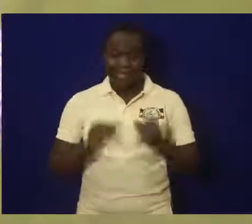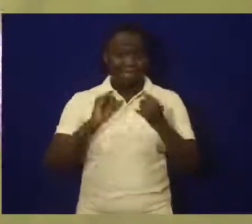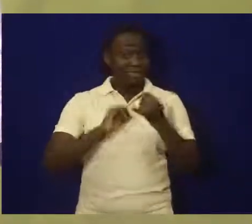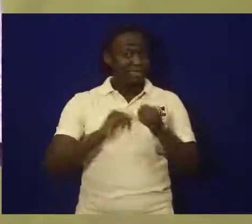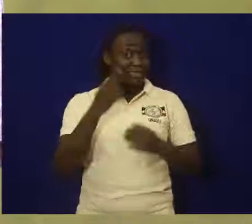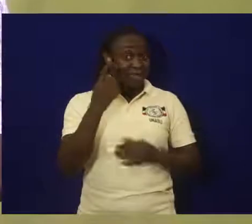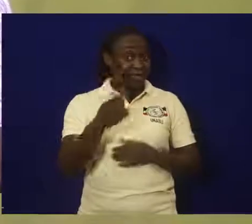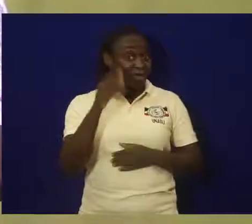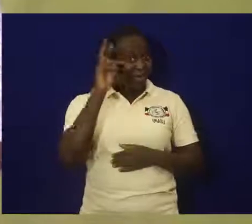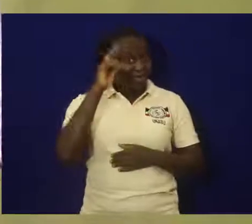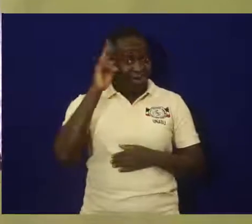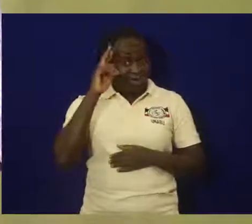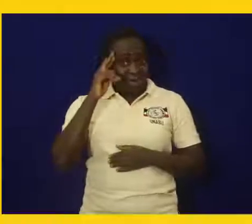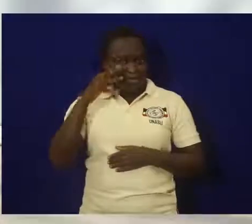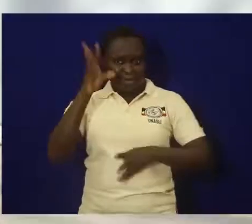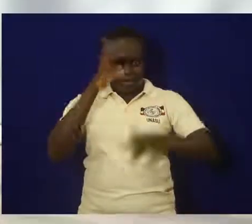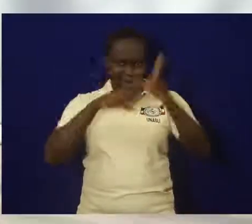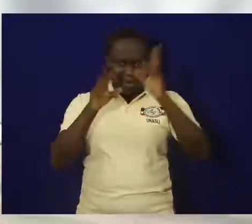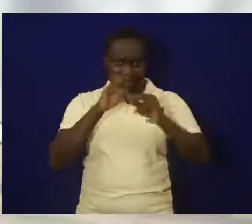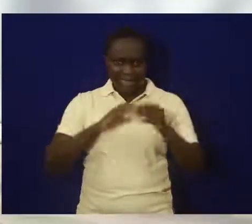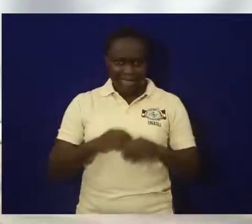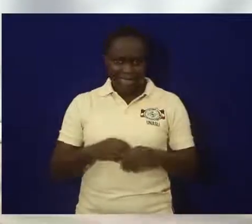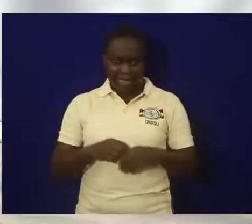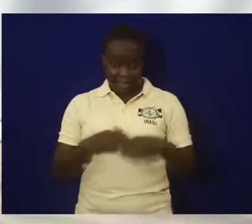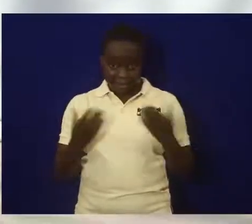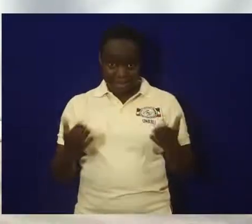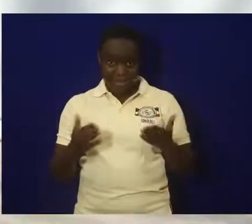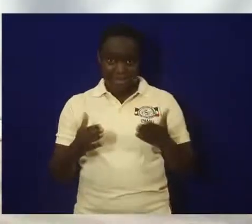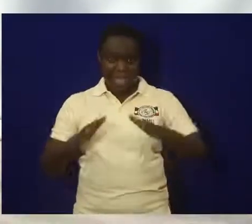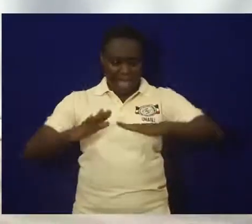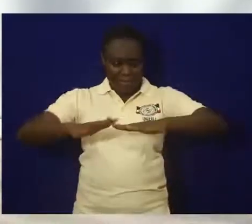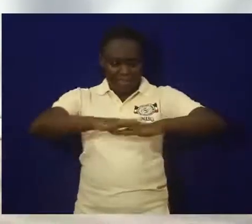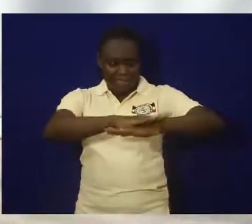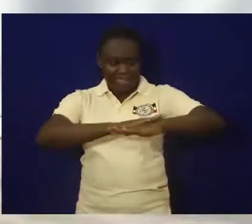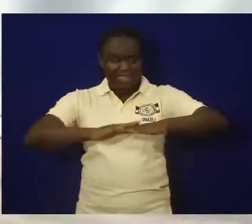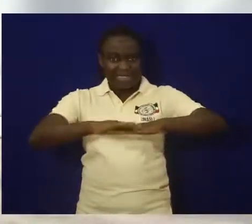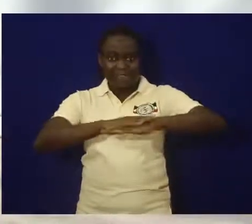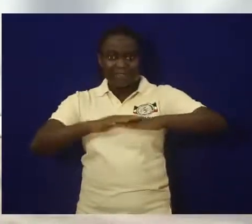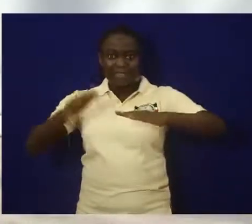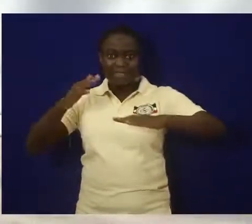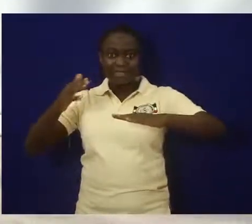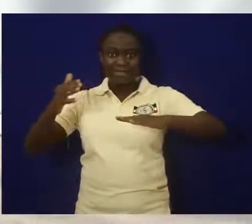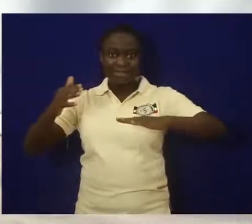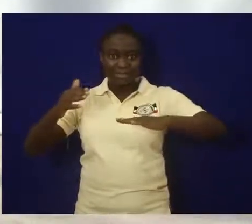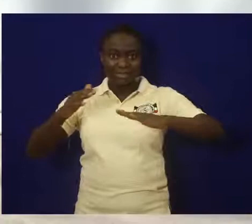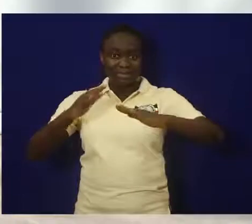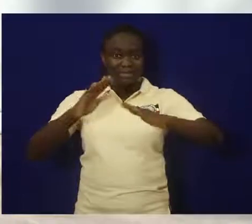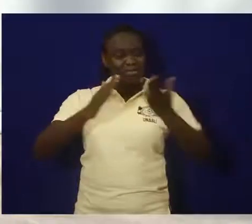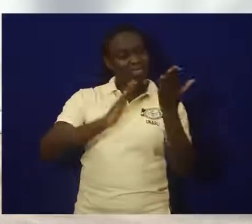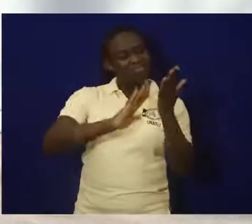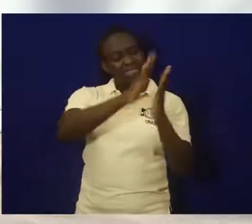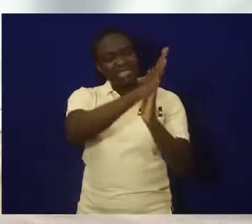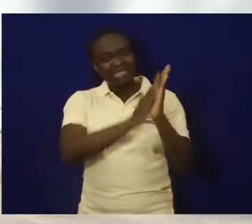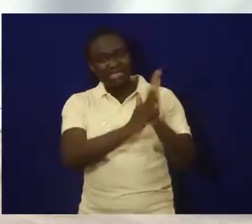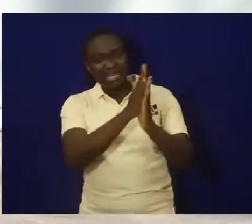In Senior 1, we studied reflection at plane surfaces.